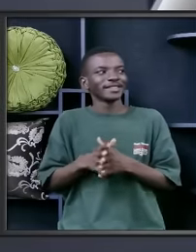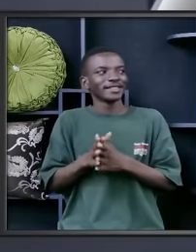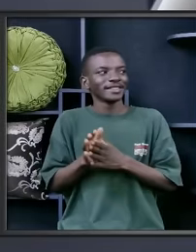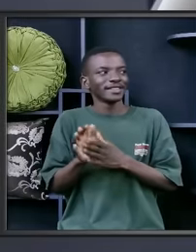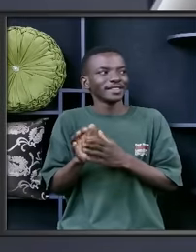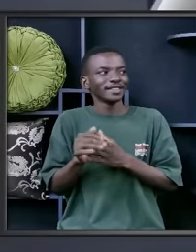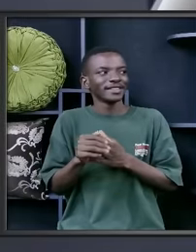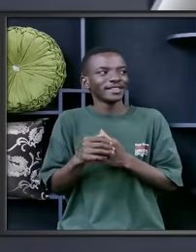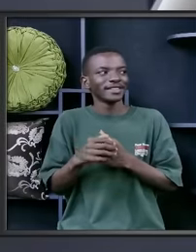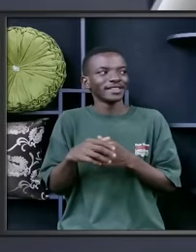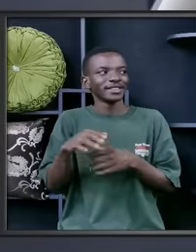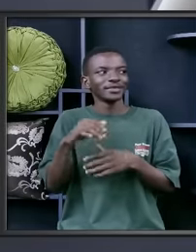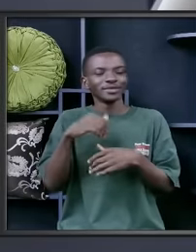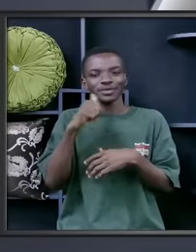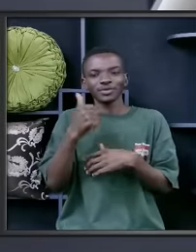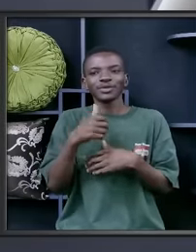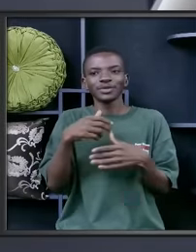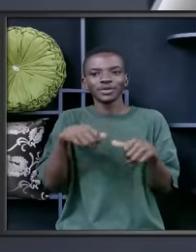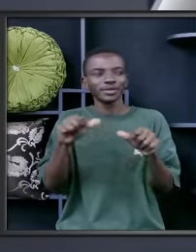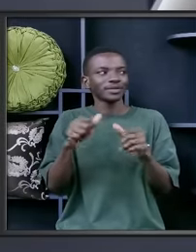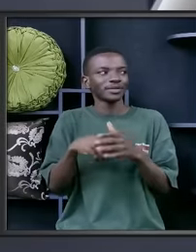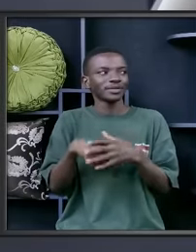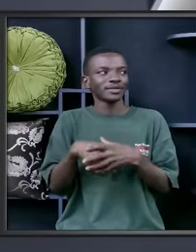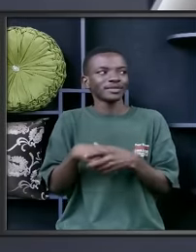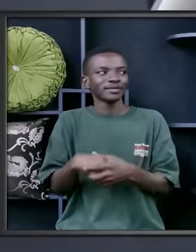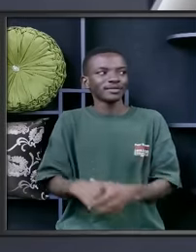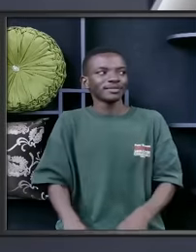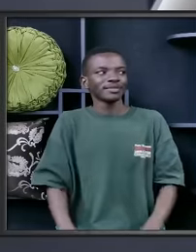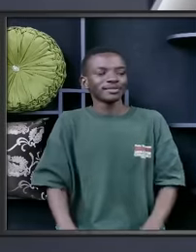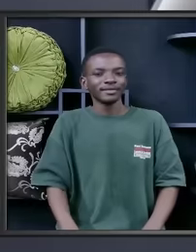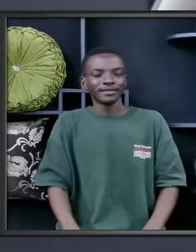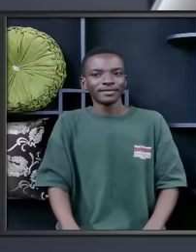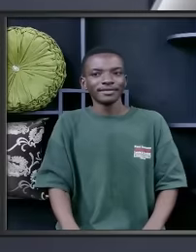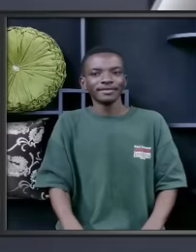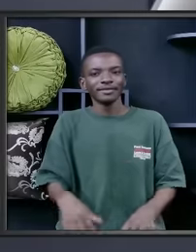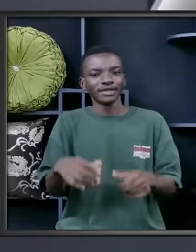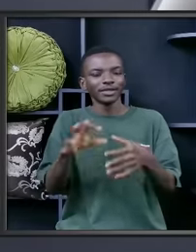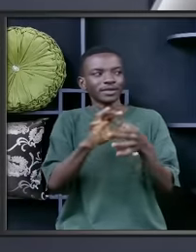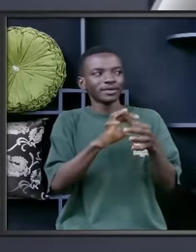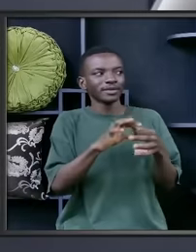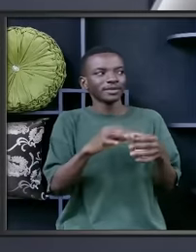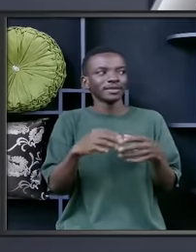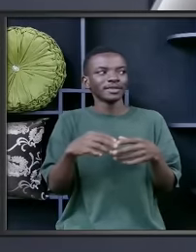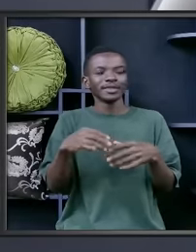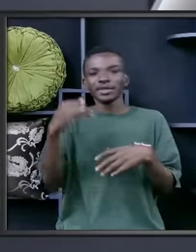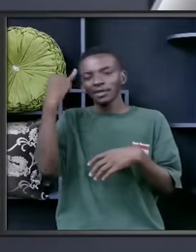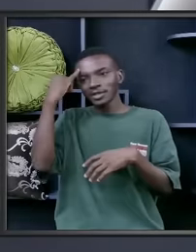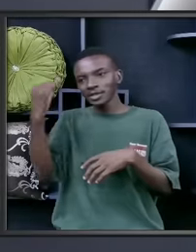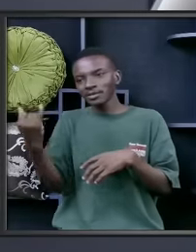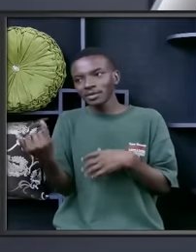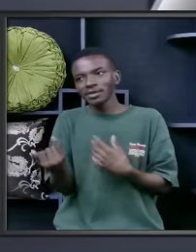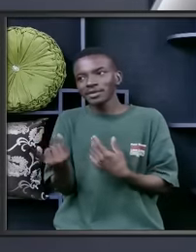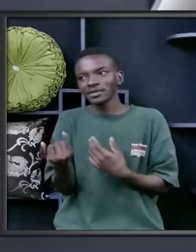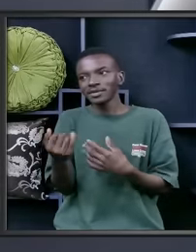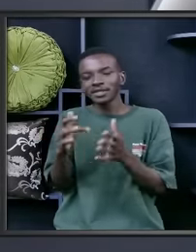sir. Just leave the announcement to yes, tomorrow sir. By yes, the sir. Grace of God. I'm okay. You see that. How we dey connect with one another. This woman is Igbo. This woman